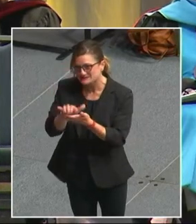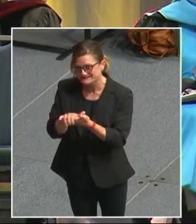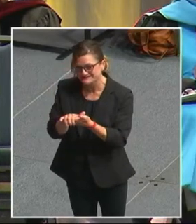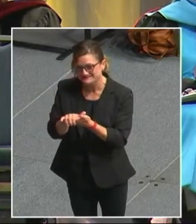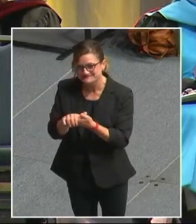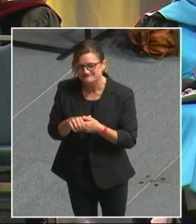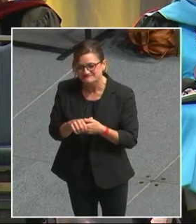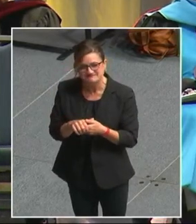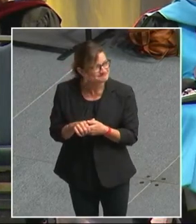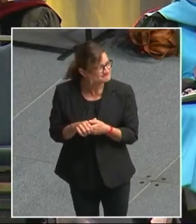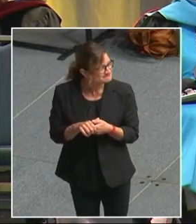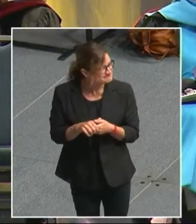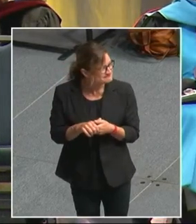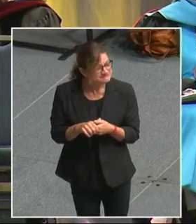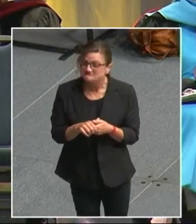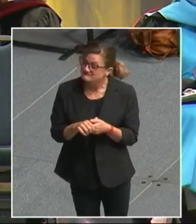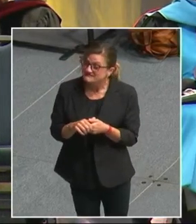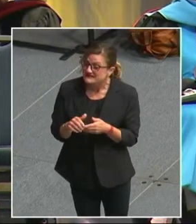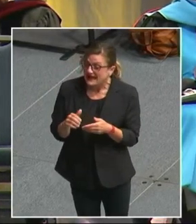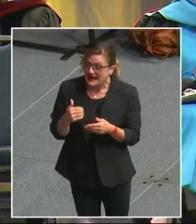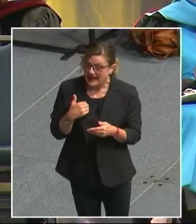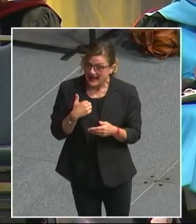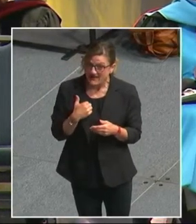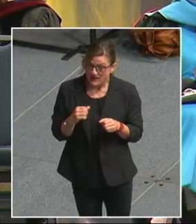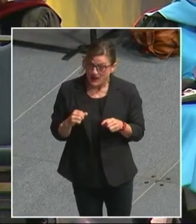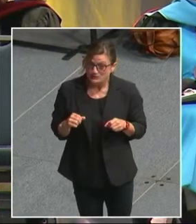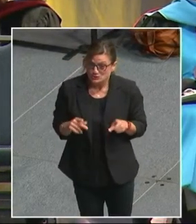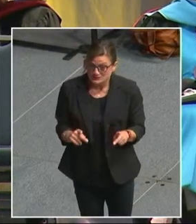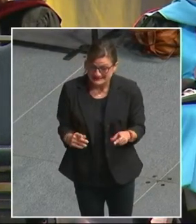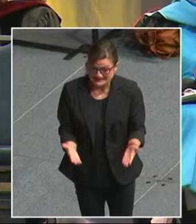and I have opportunities that I wouldn't have had in Mexico.